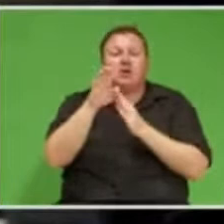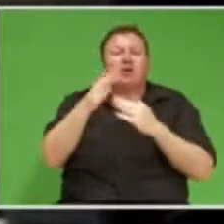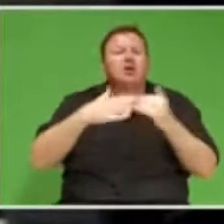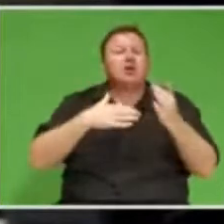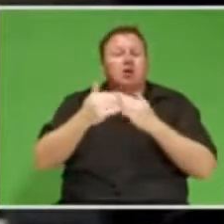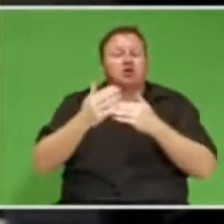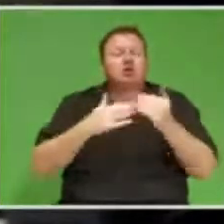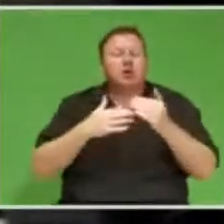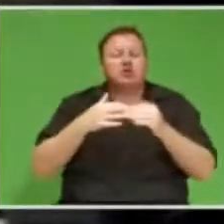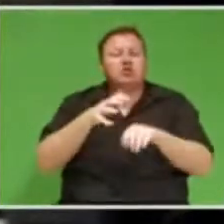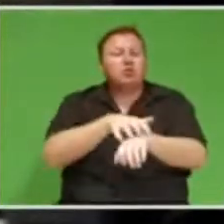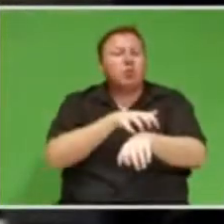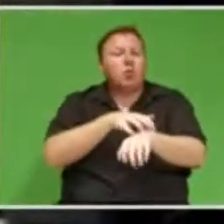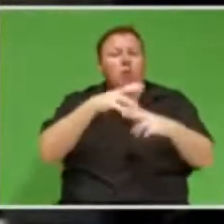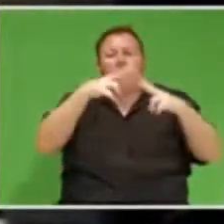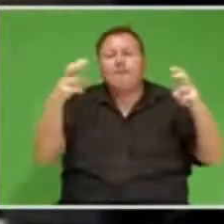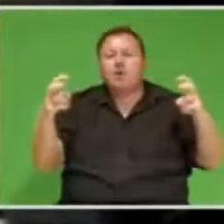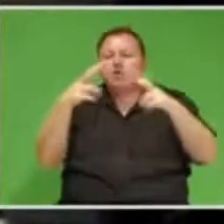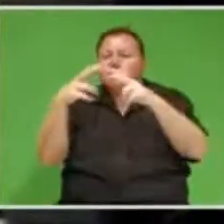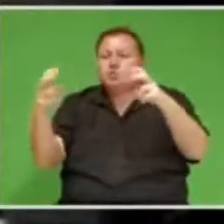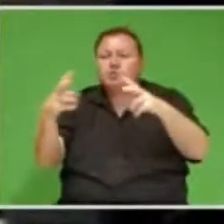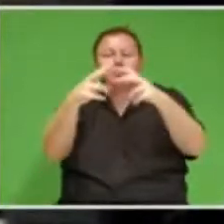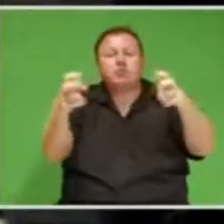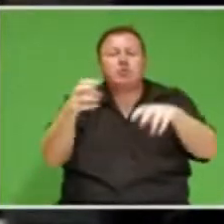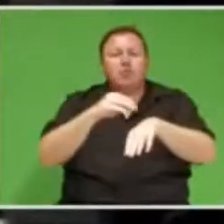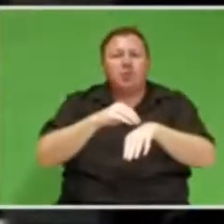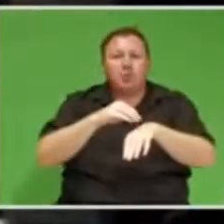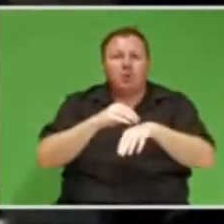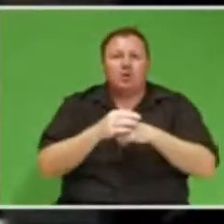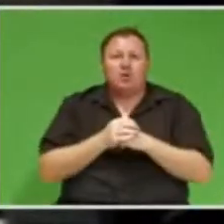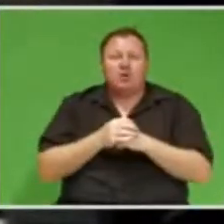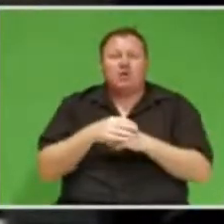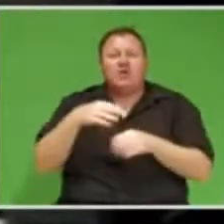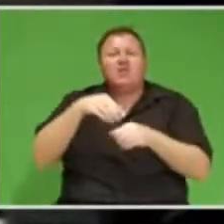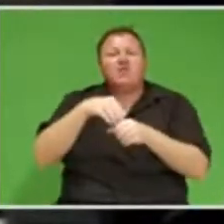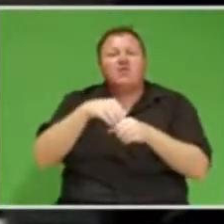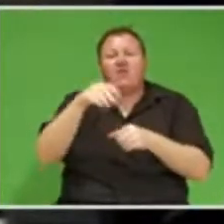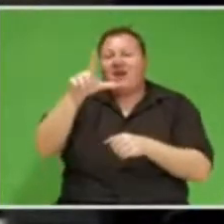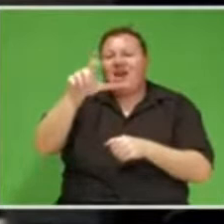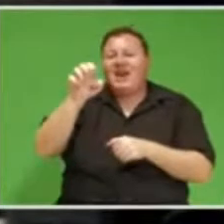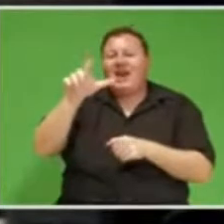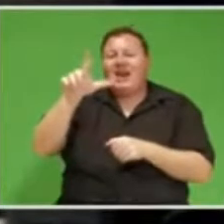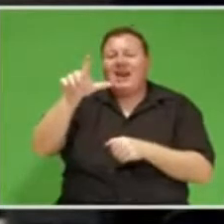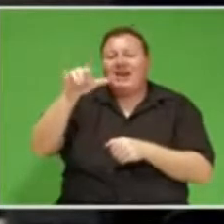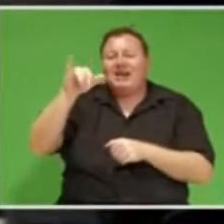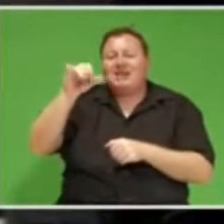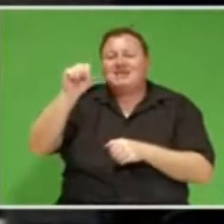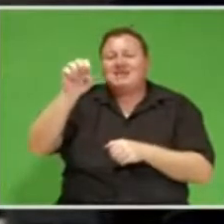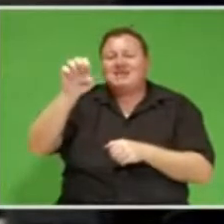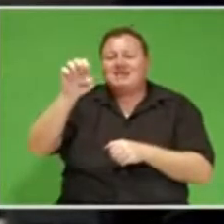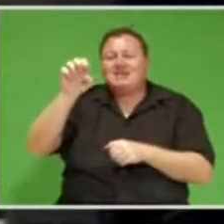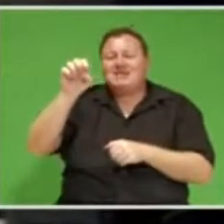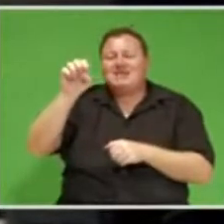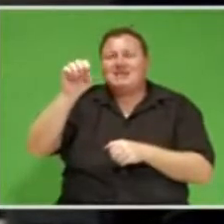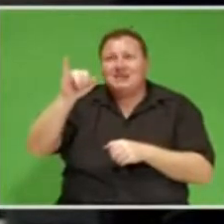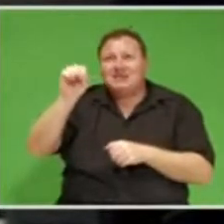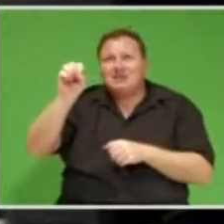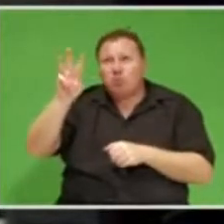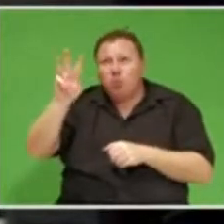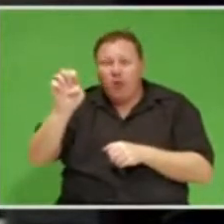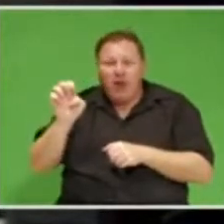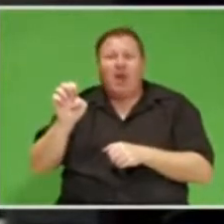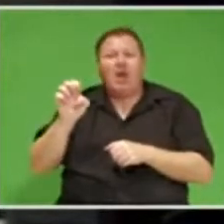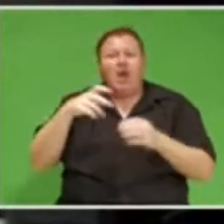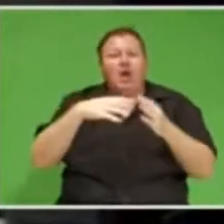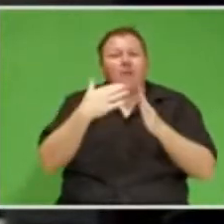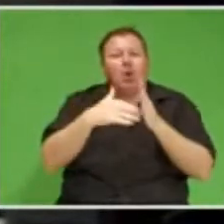rural bridges as part of the Welisizwe program to enable residents to